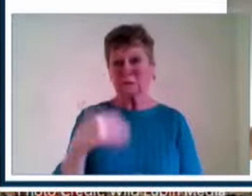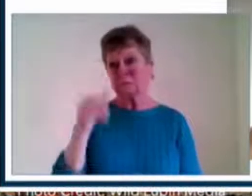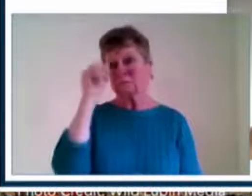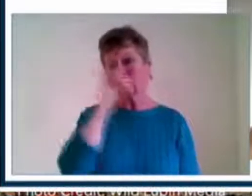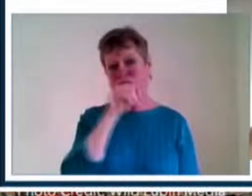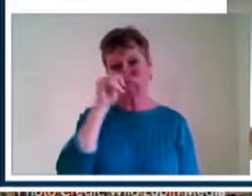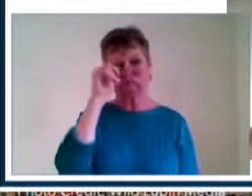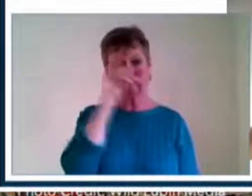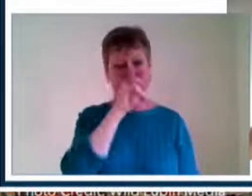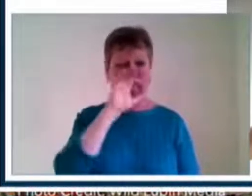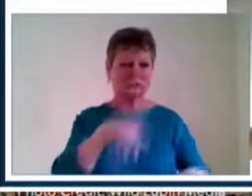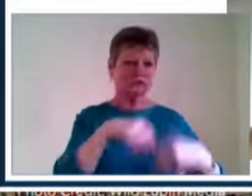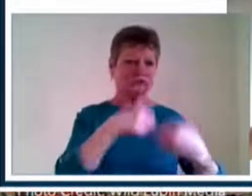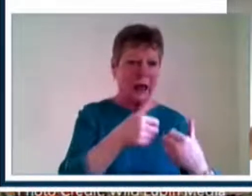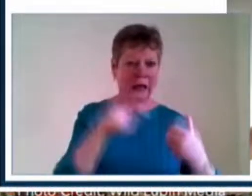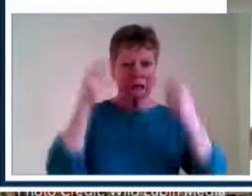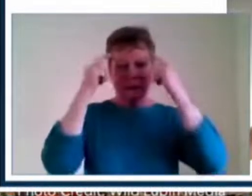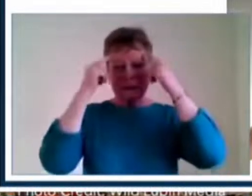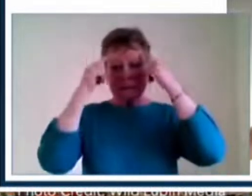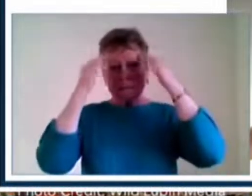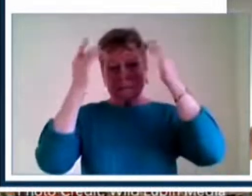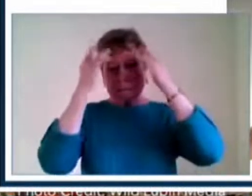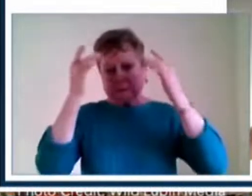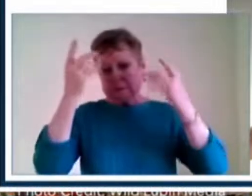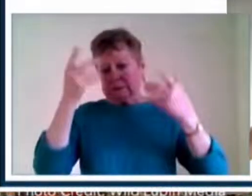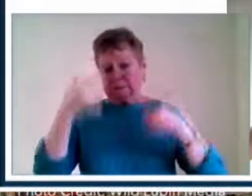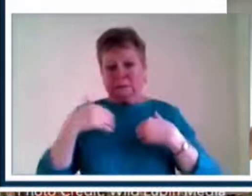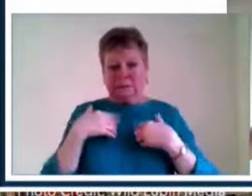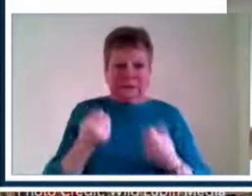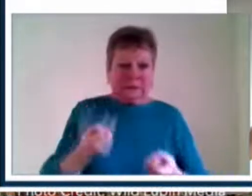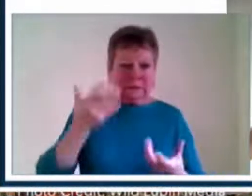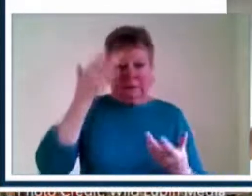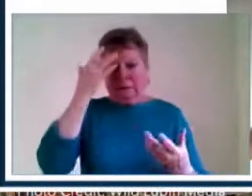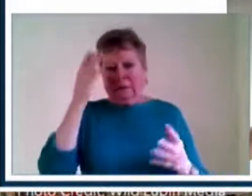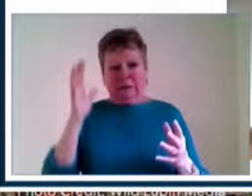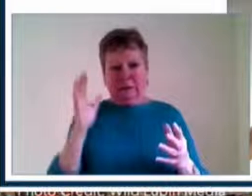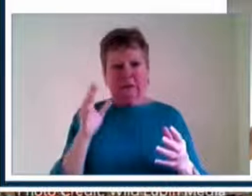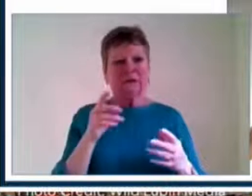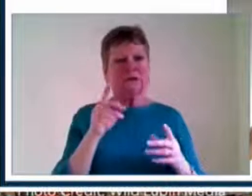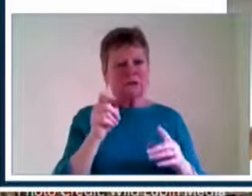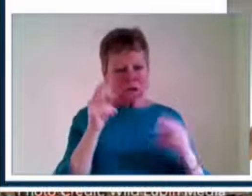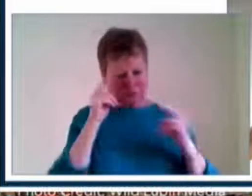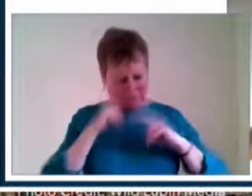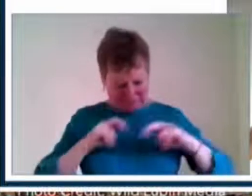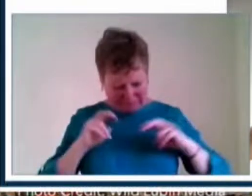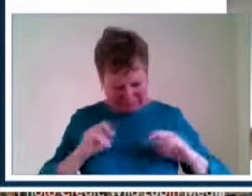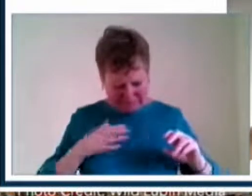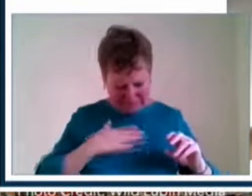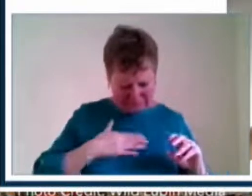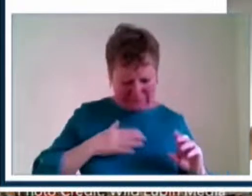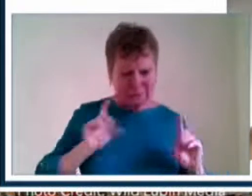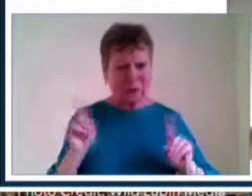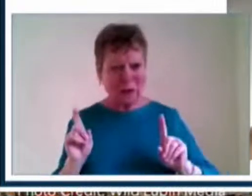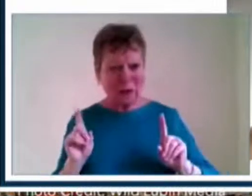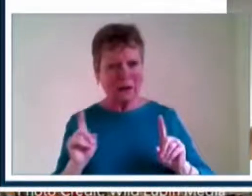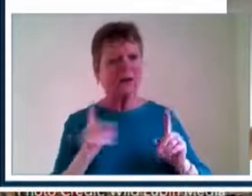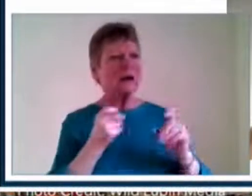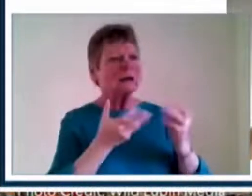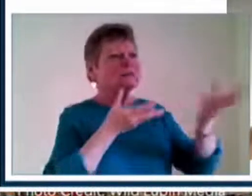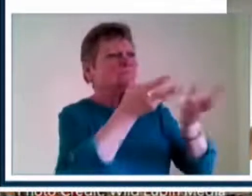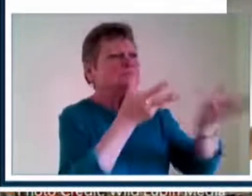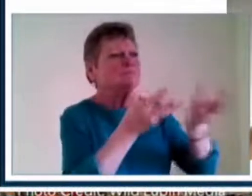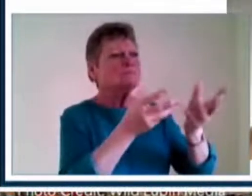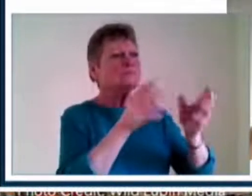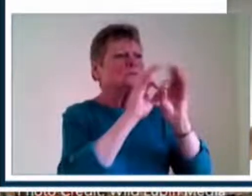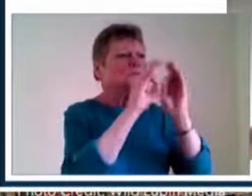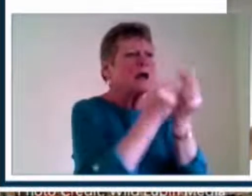mental wellness. So I encourage Nova Scotians to check in on their mental health and to reach out and have conversations with